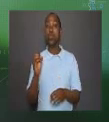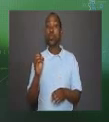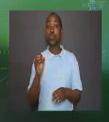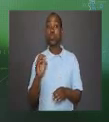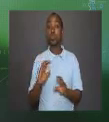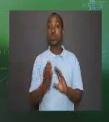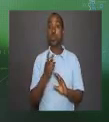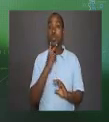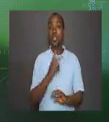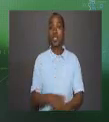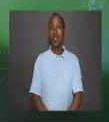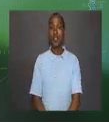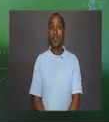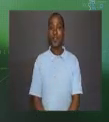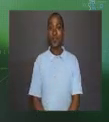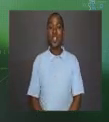osmosis.